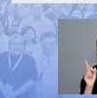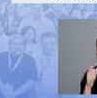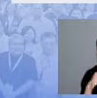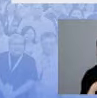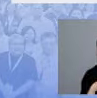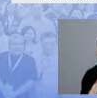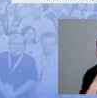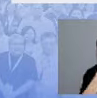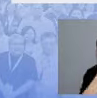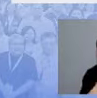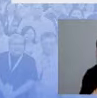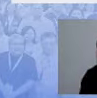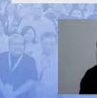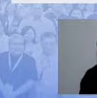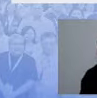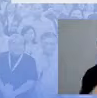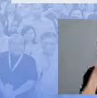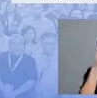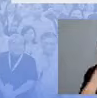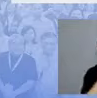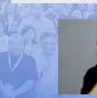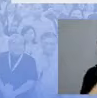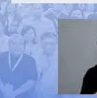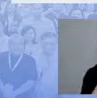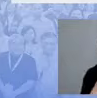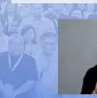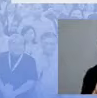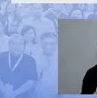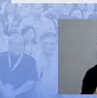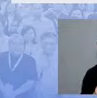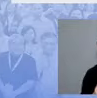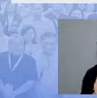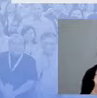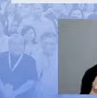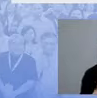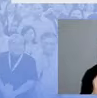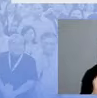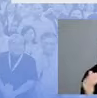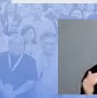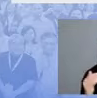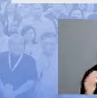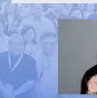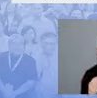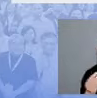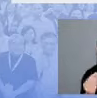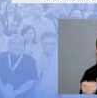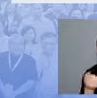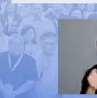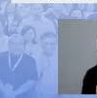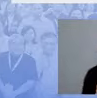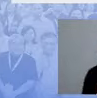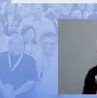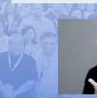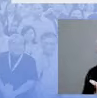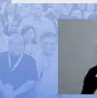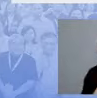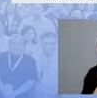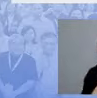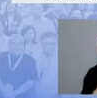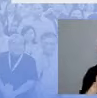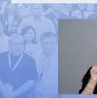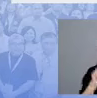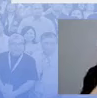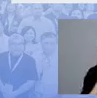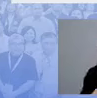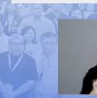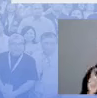actually. So there are issues that can be solved at the district level or local level. There are issues that require inter-agency kind